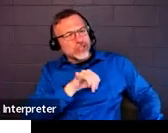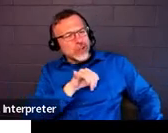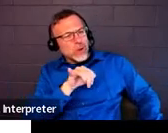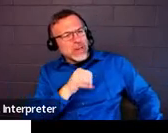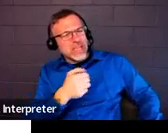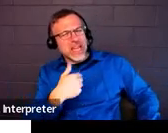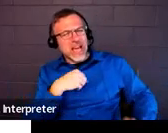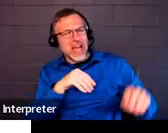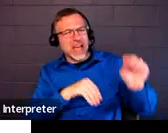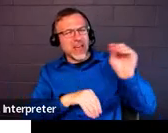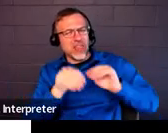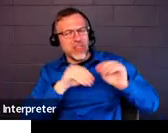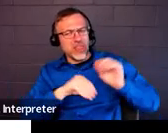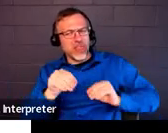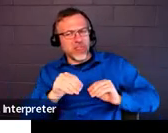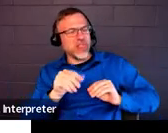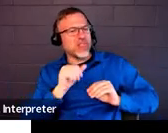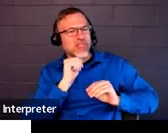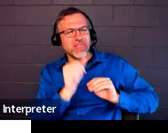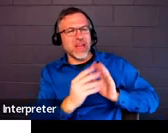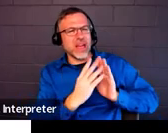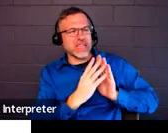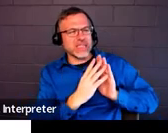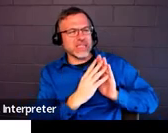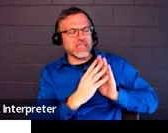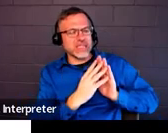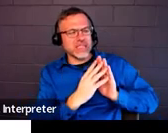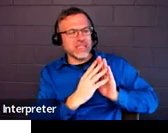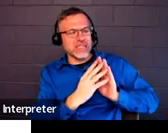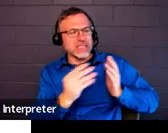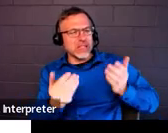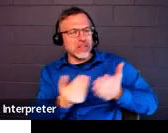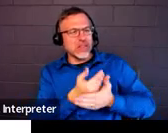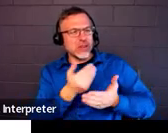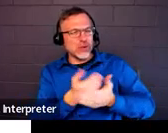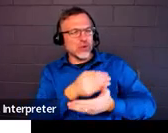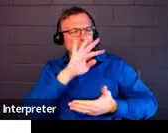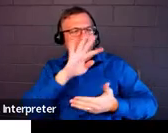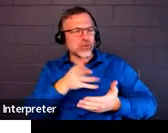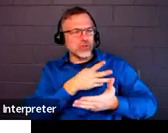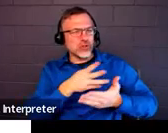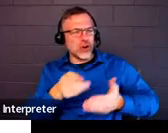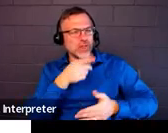and they didn't get copied over into this one of the chart that you sent out today.